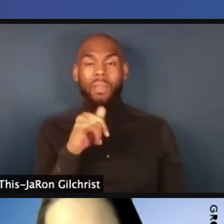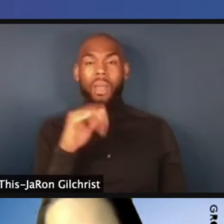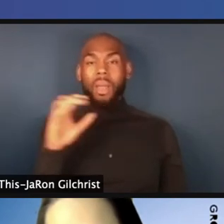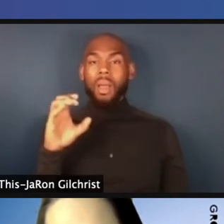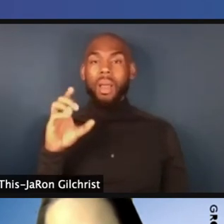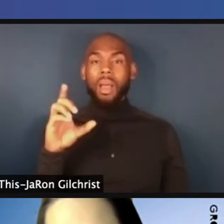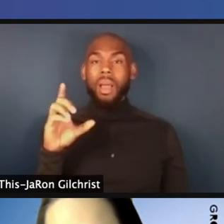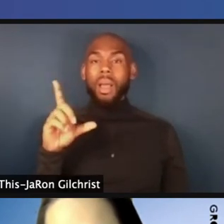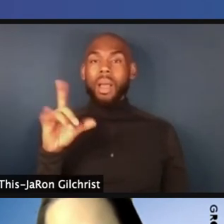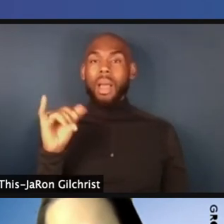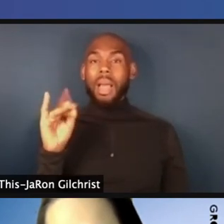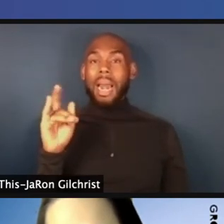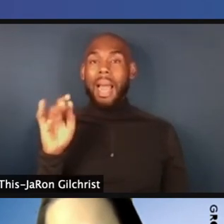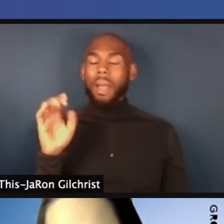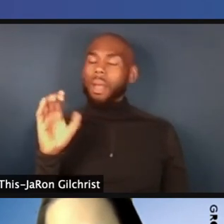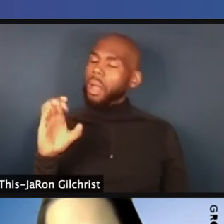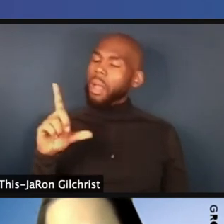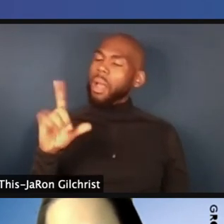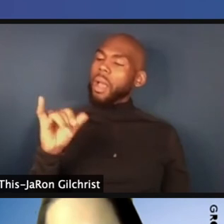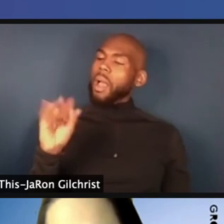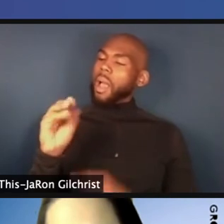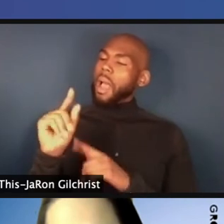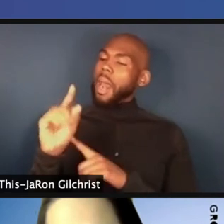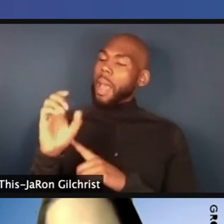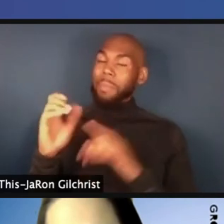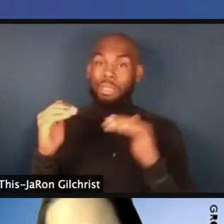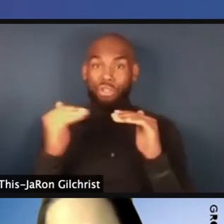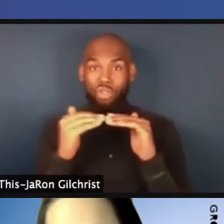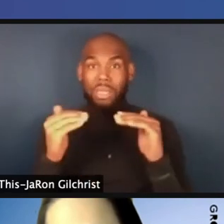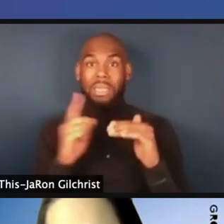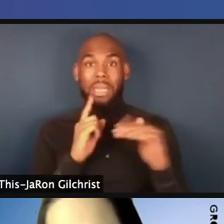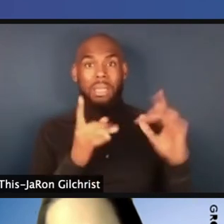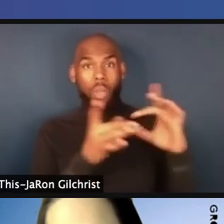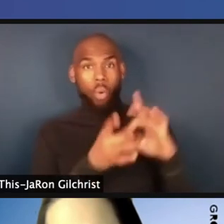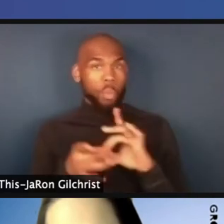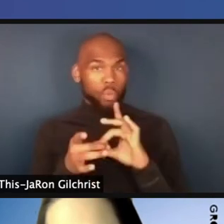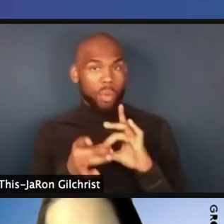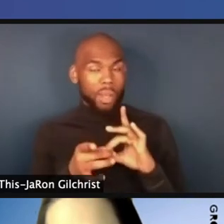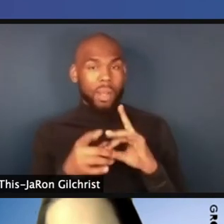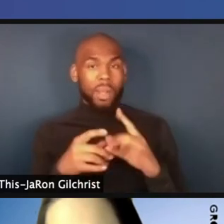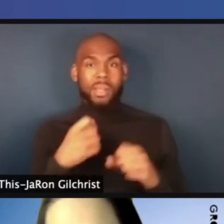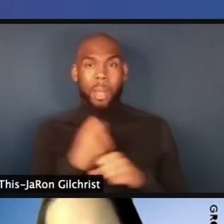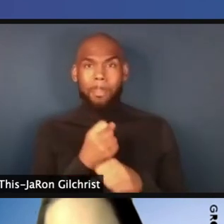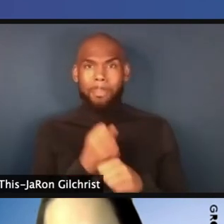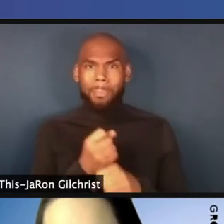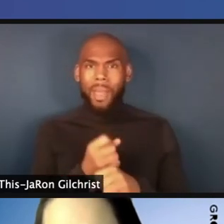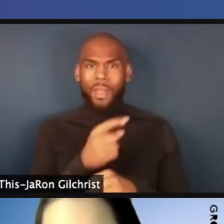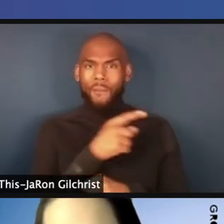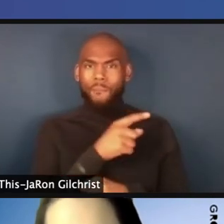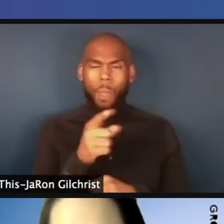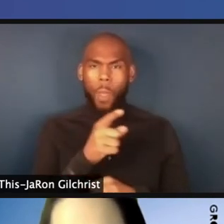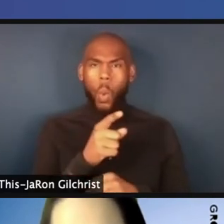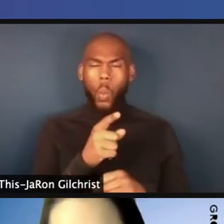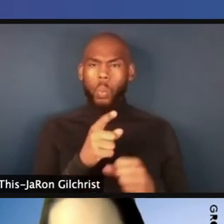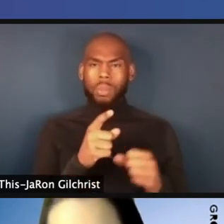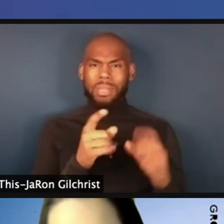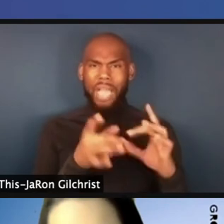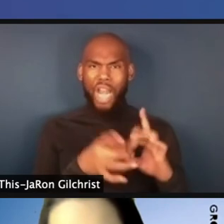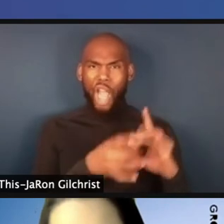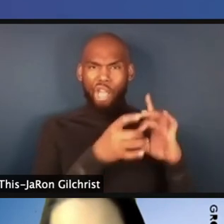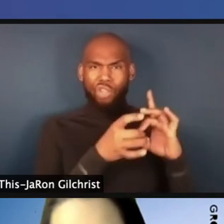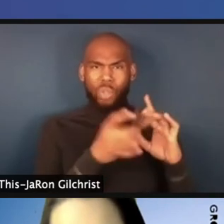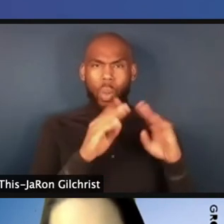And even having the conversation of making those connective tissue points and opening that up is